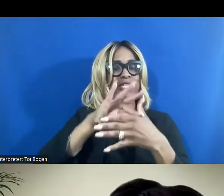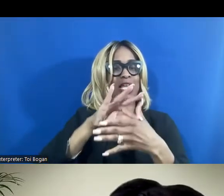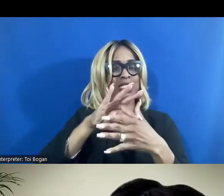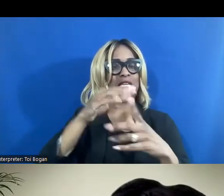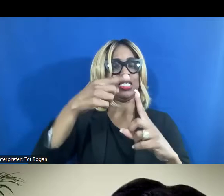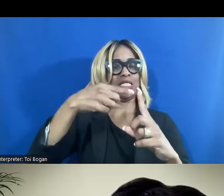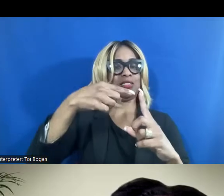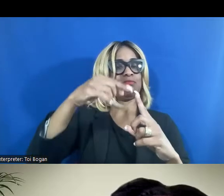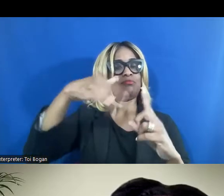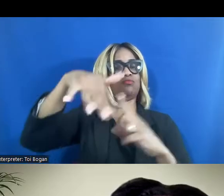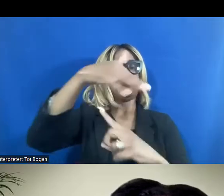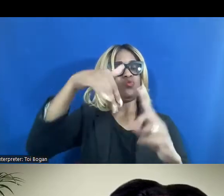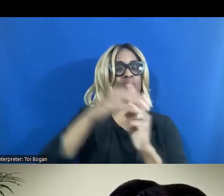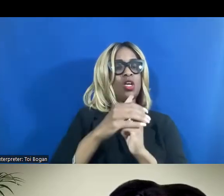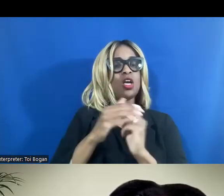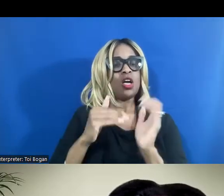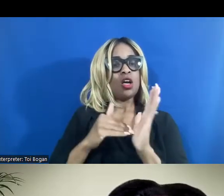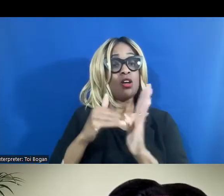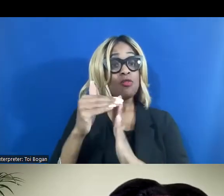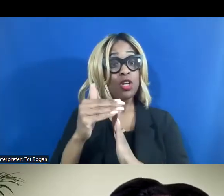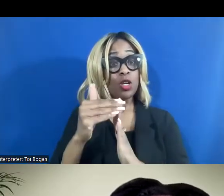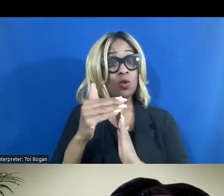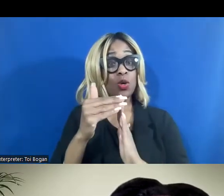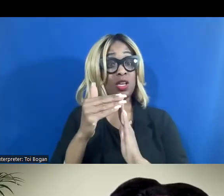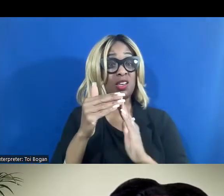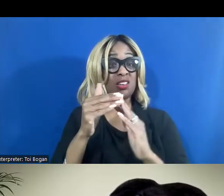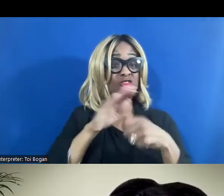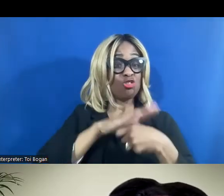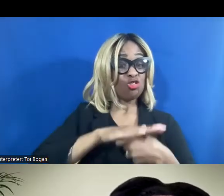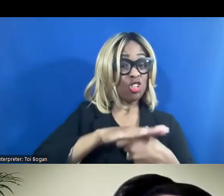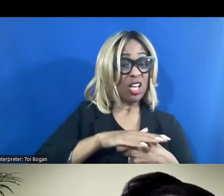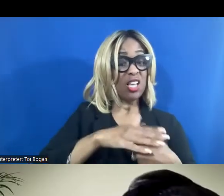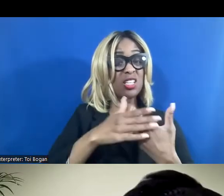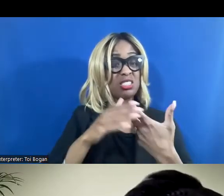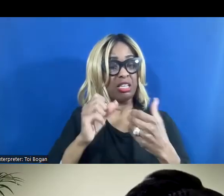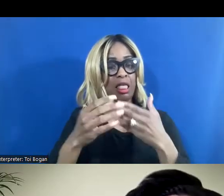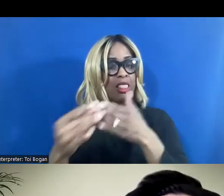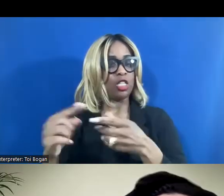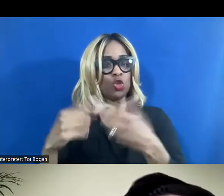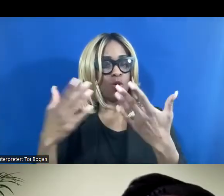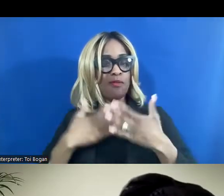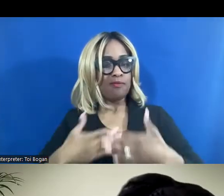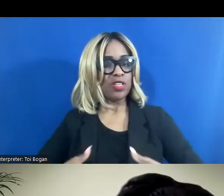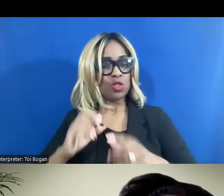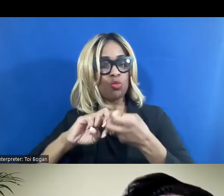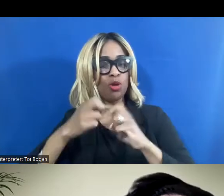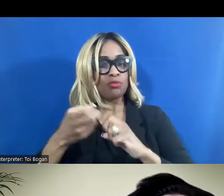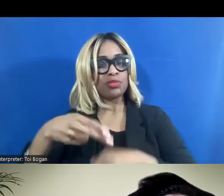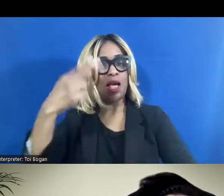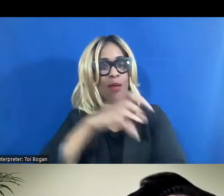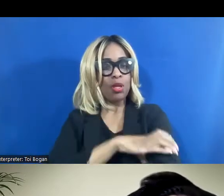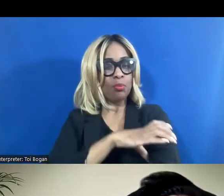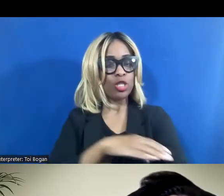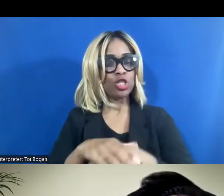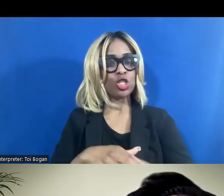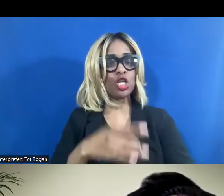So frequent presence of stress hormones can lead to physical conditions like high blood pressure, heart disease,